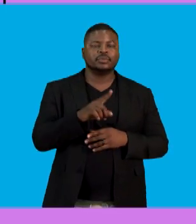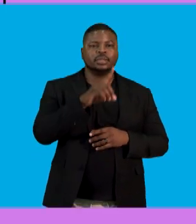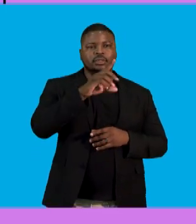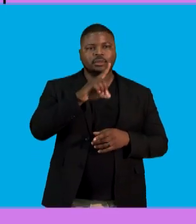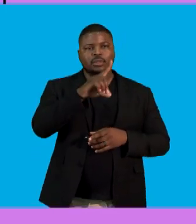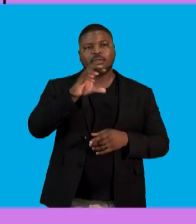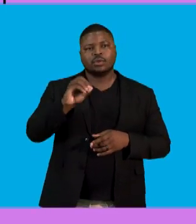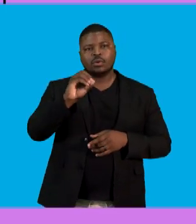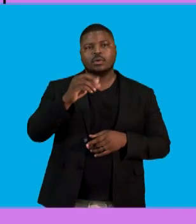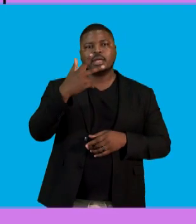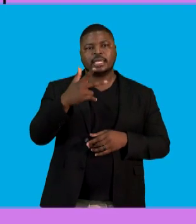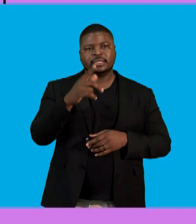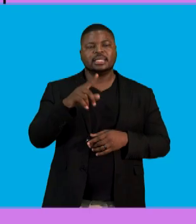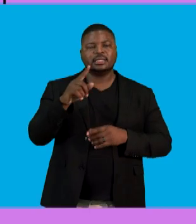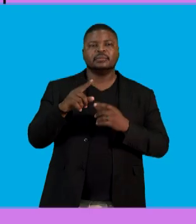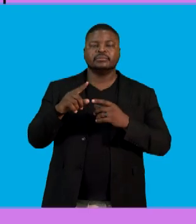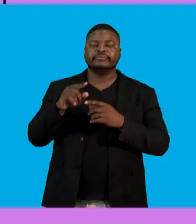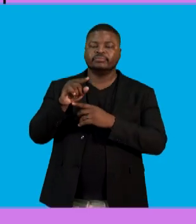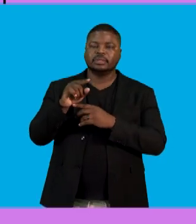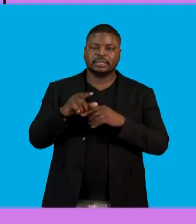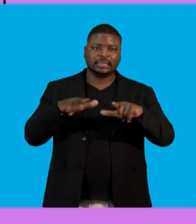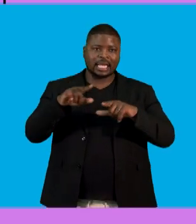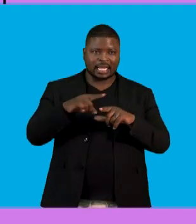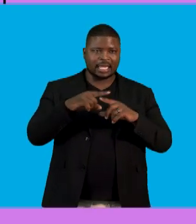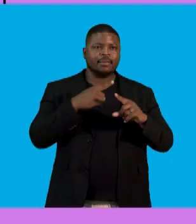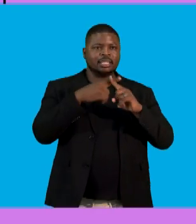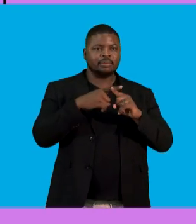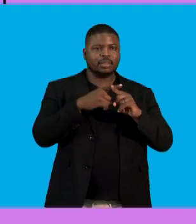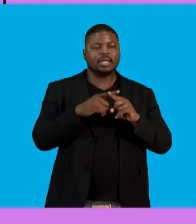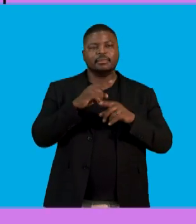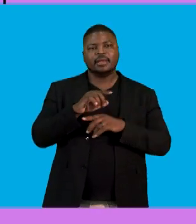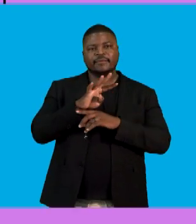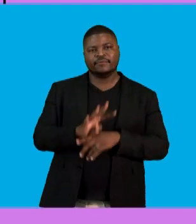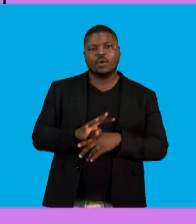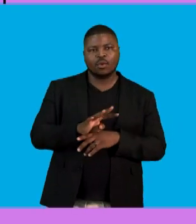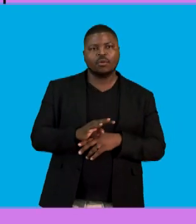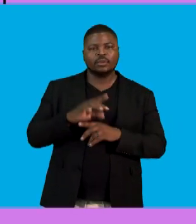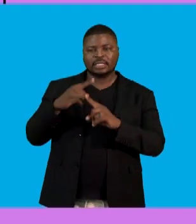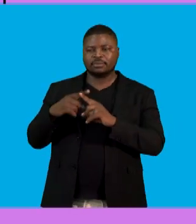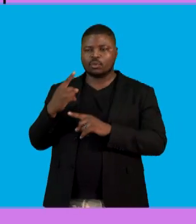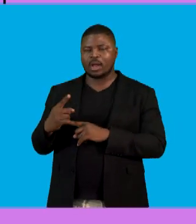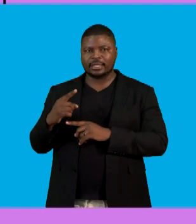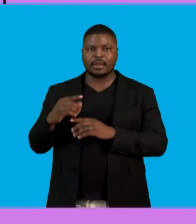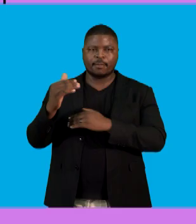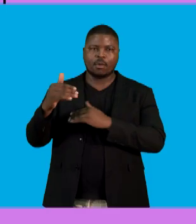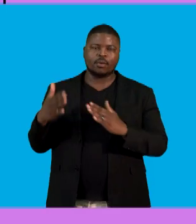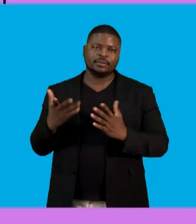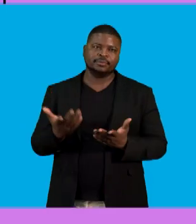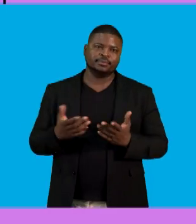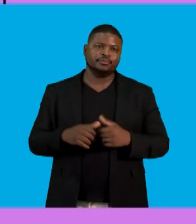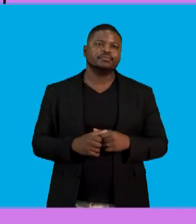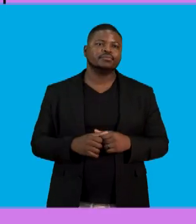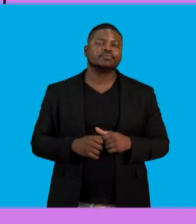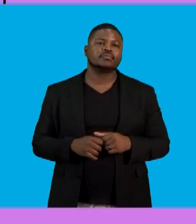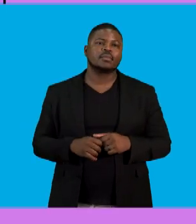same unit, the box. So we multiply by 1 box. So we'll say 108 divided